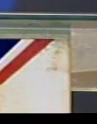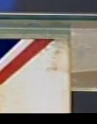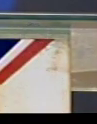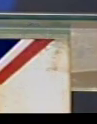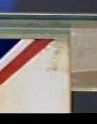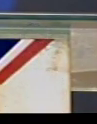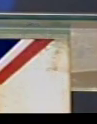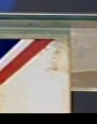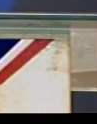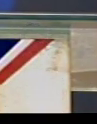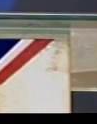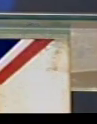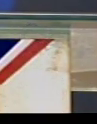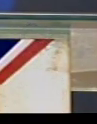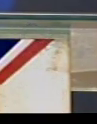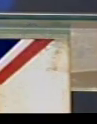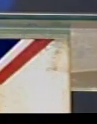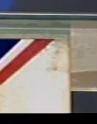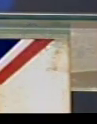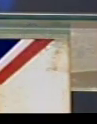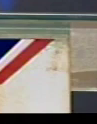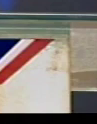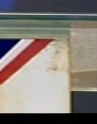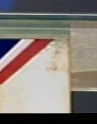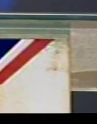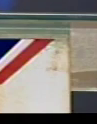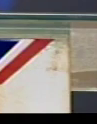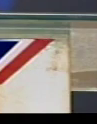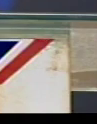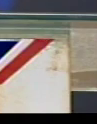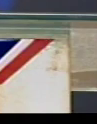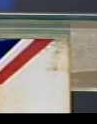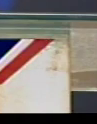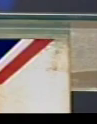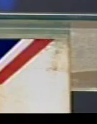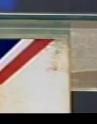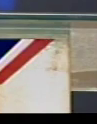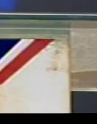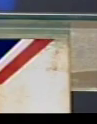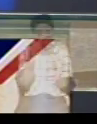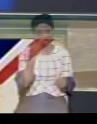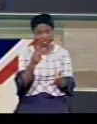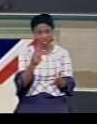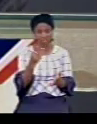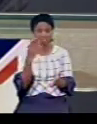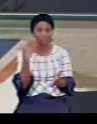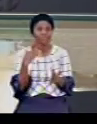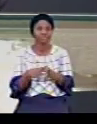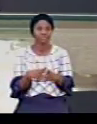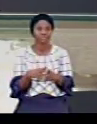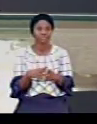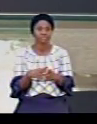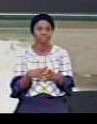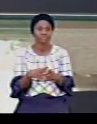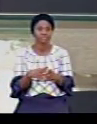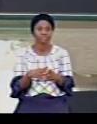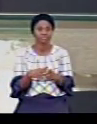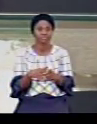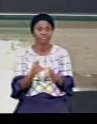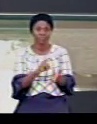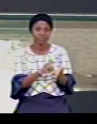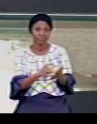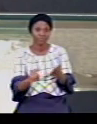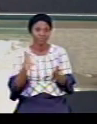for, the evidence of things not seen. Verse 6,